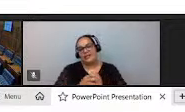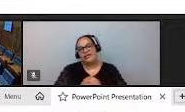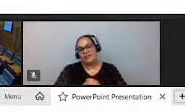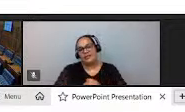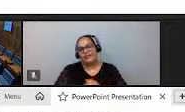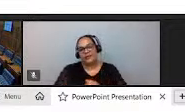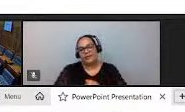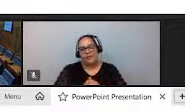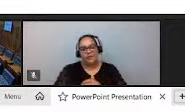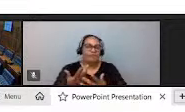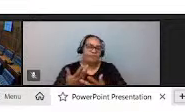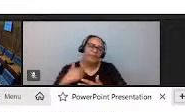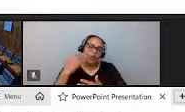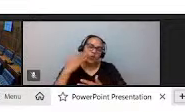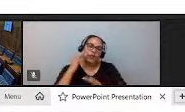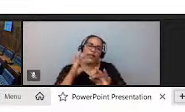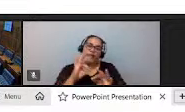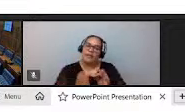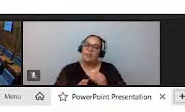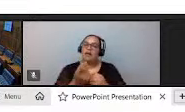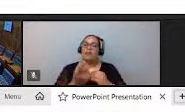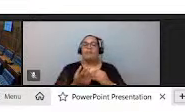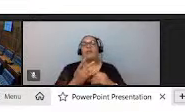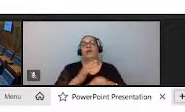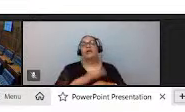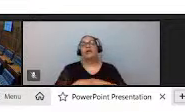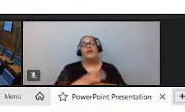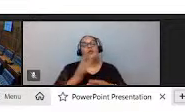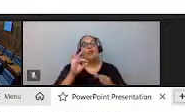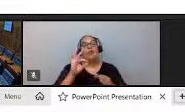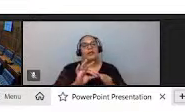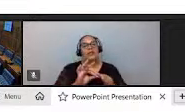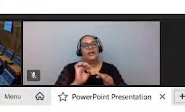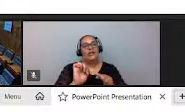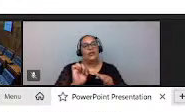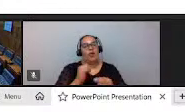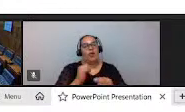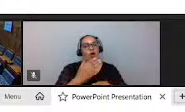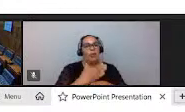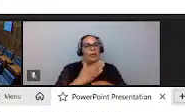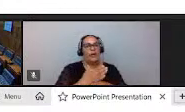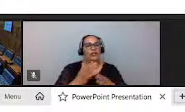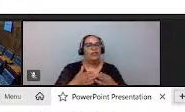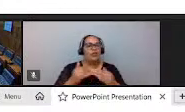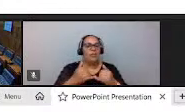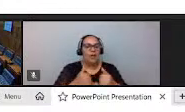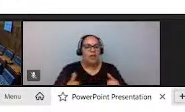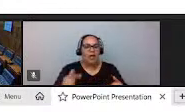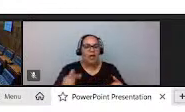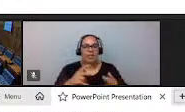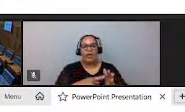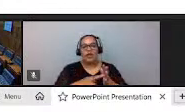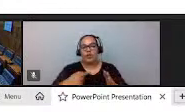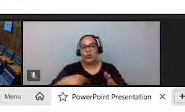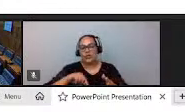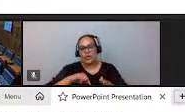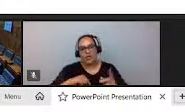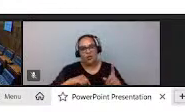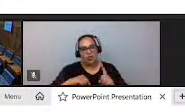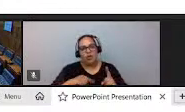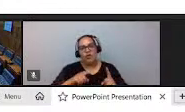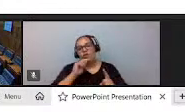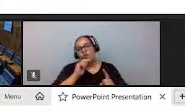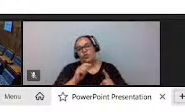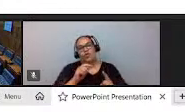um and we know that it then came at a time when the particularly the terminal operator The Shipping Lines then requested us um to